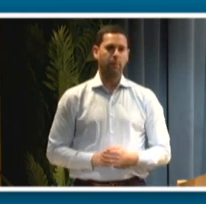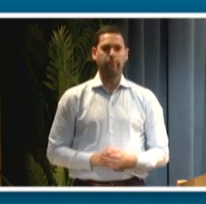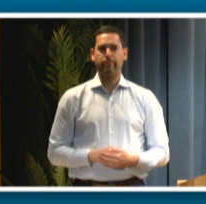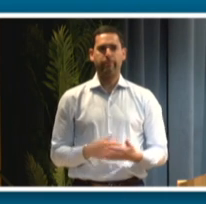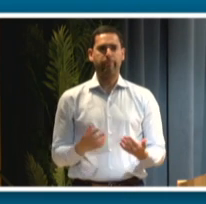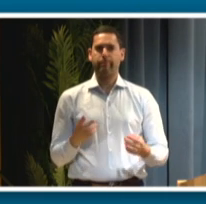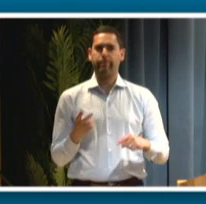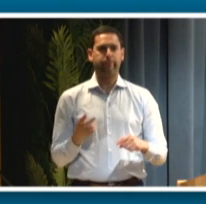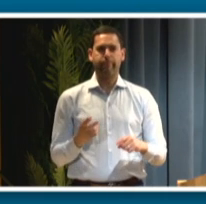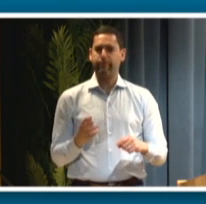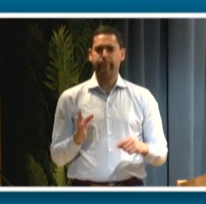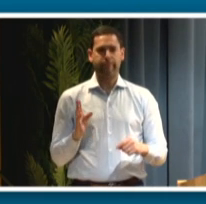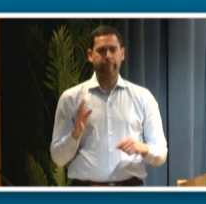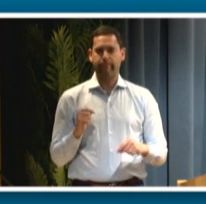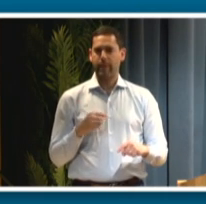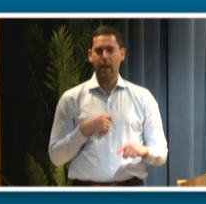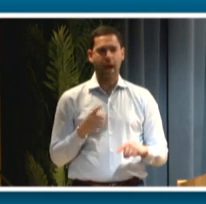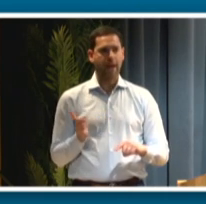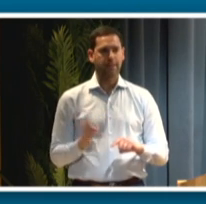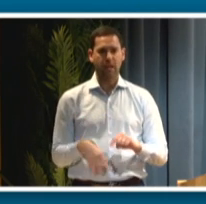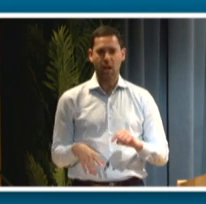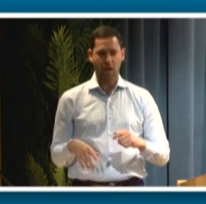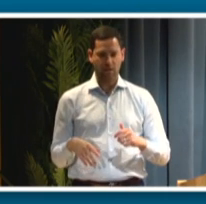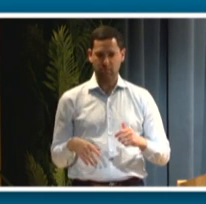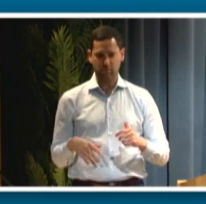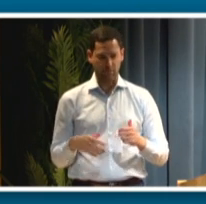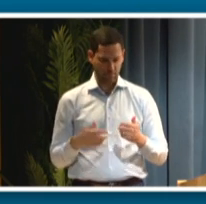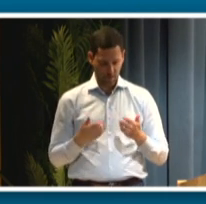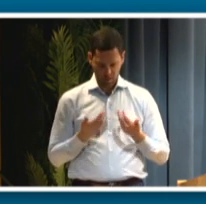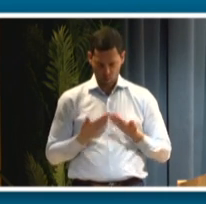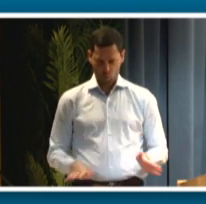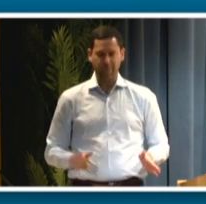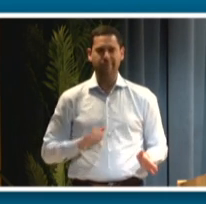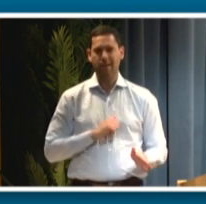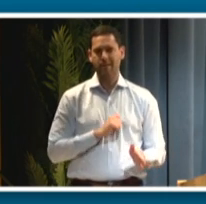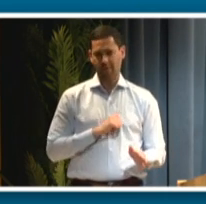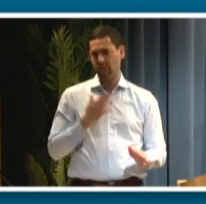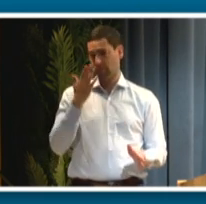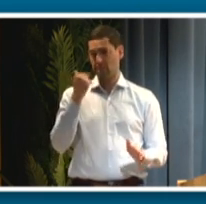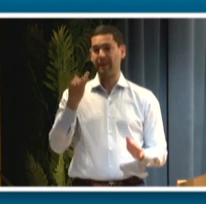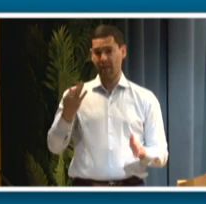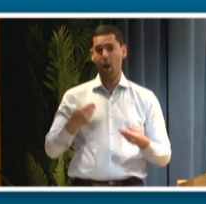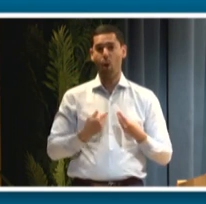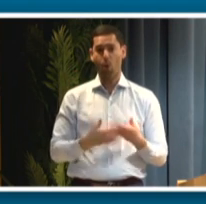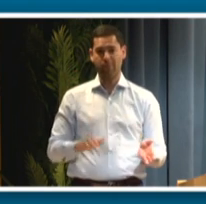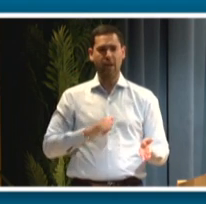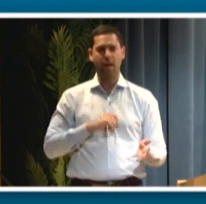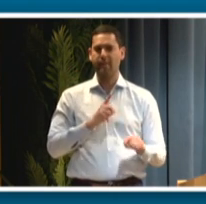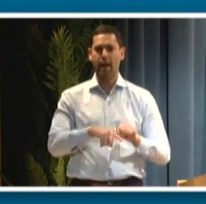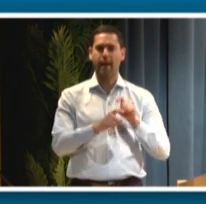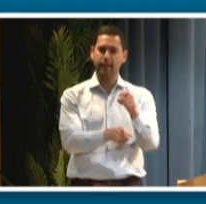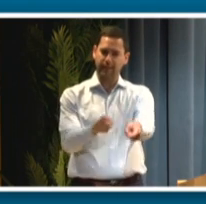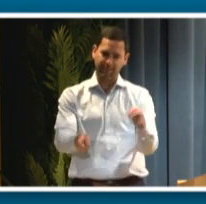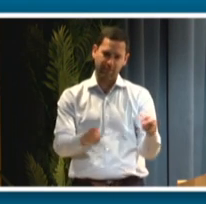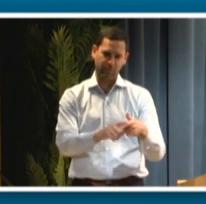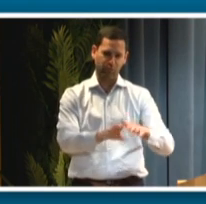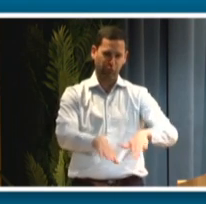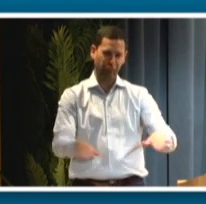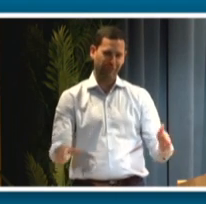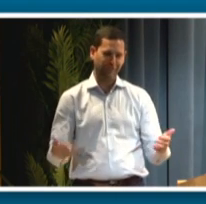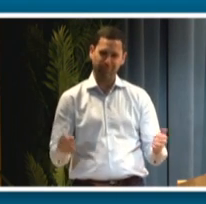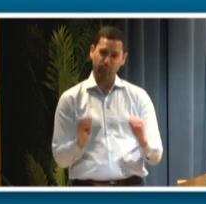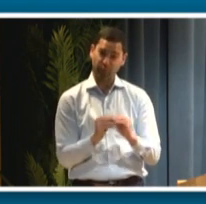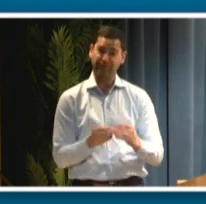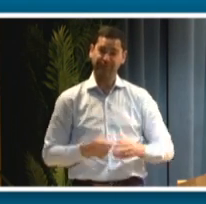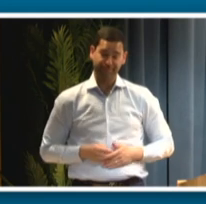I can't self-destruct, because then I have nothing to give them. Right? And so I'm trying to figure out, and we know the story. We've seen how this goes. It ain't like I'm the only